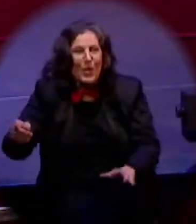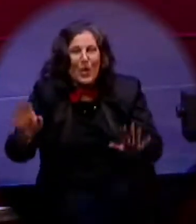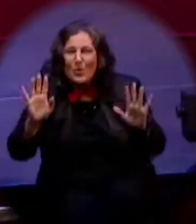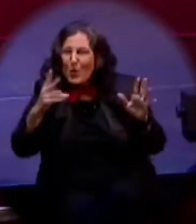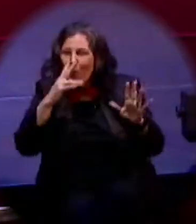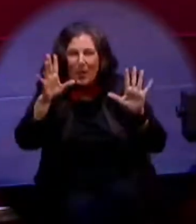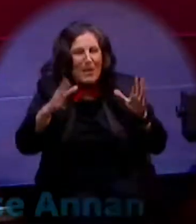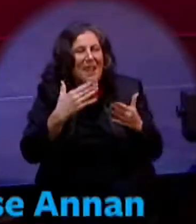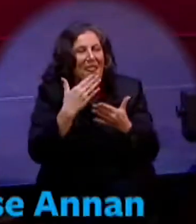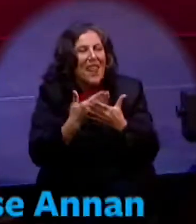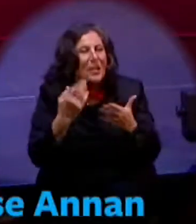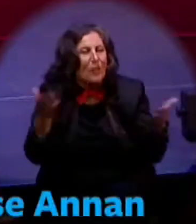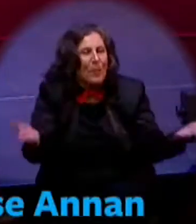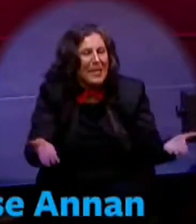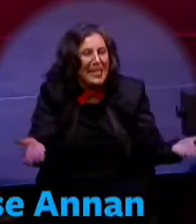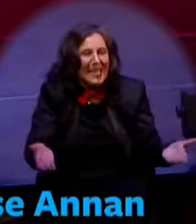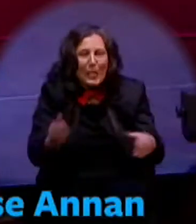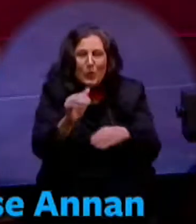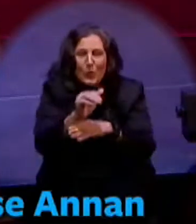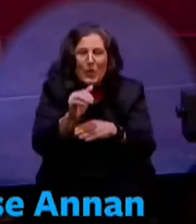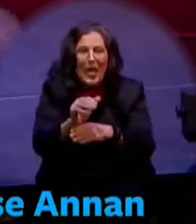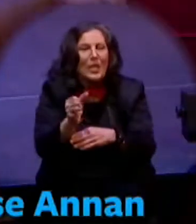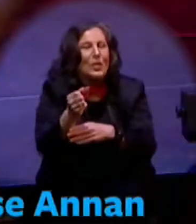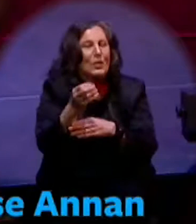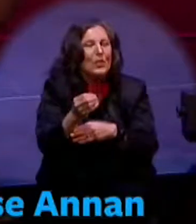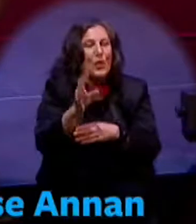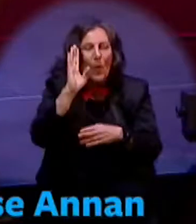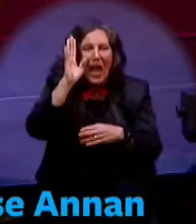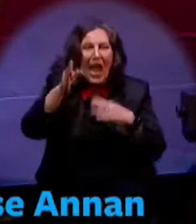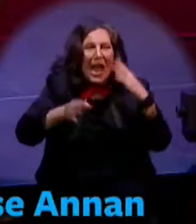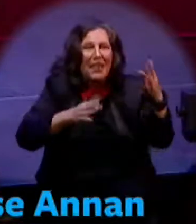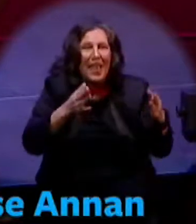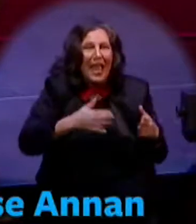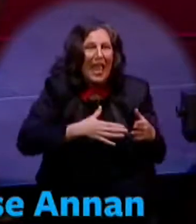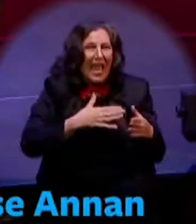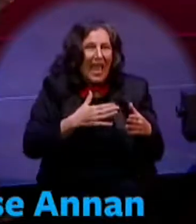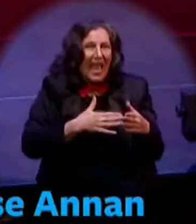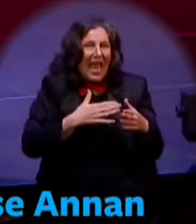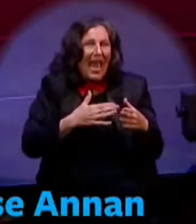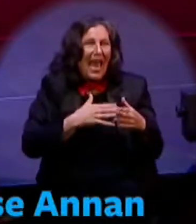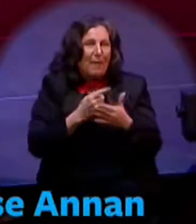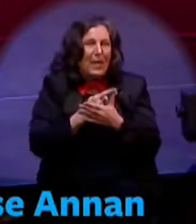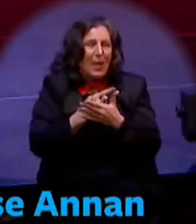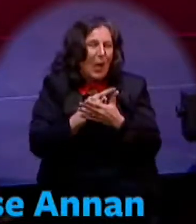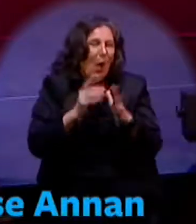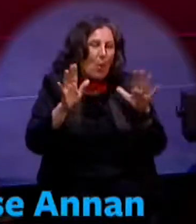Amazing. Thank you for being here tonight. So, hi there and happy Be Free Awards Day.